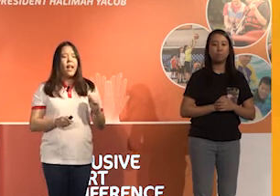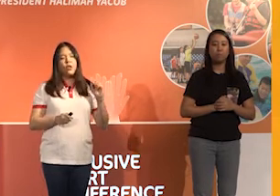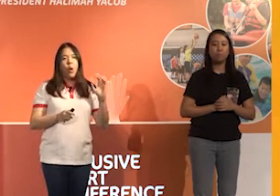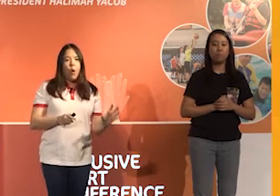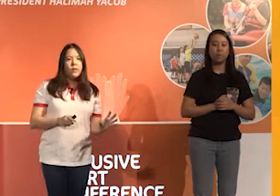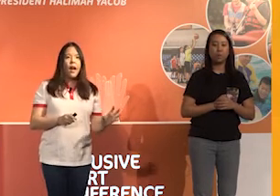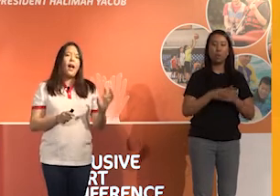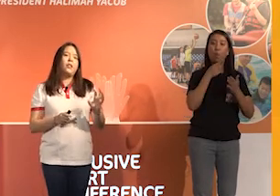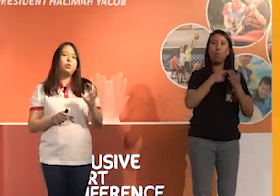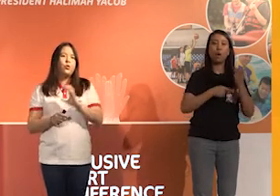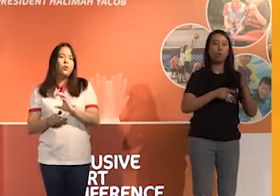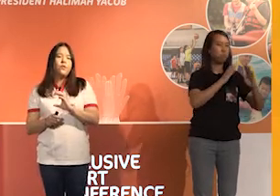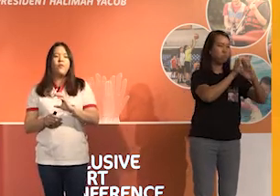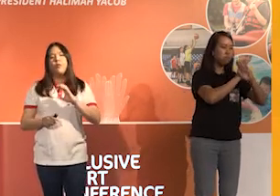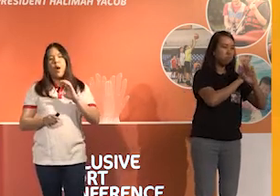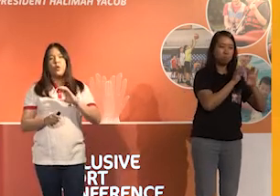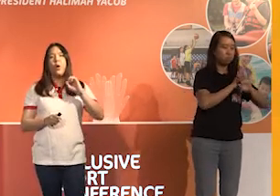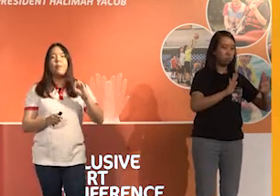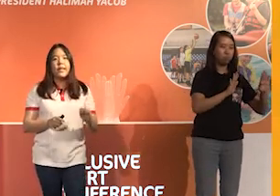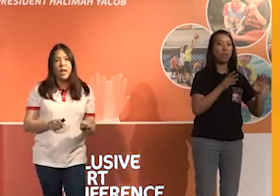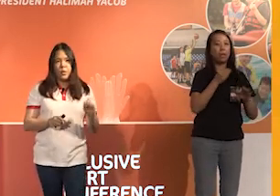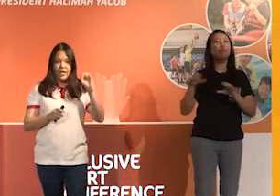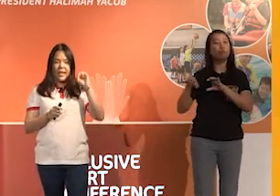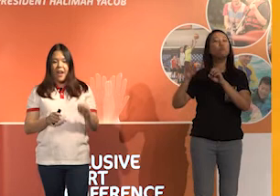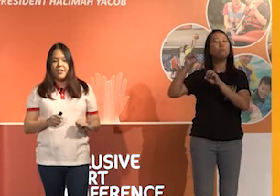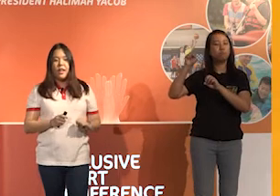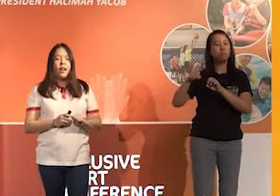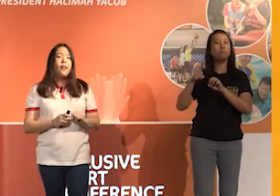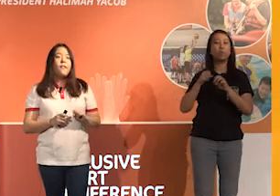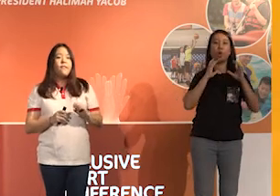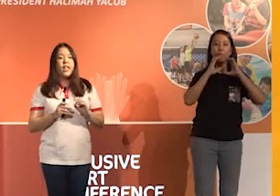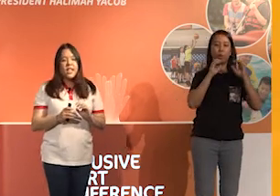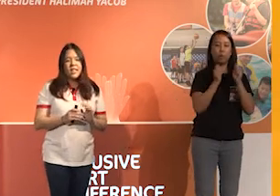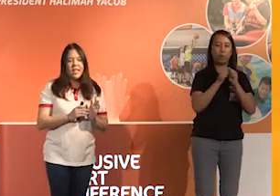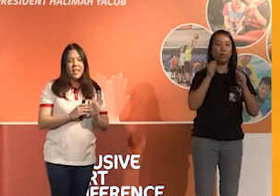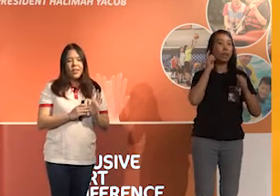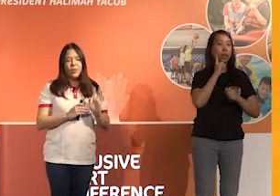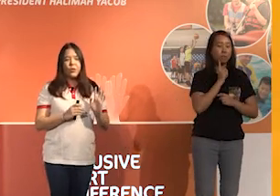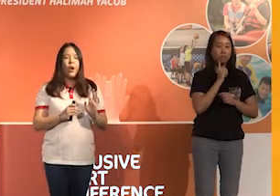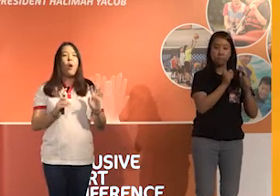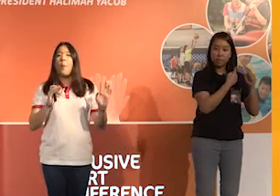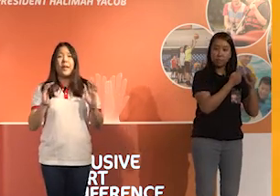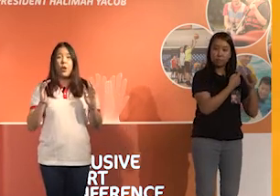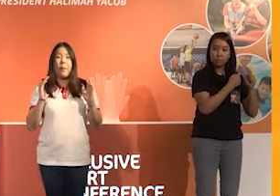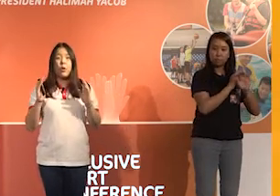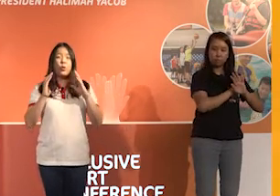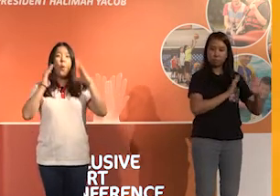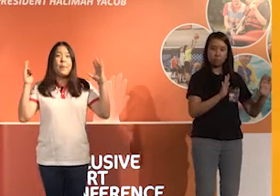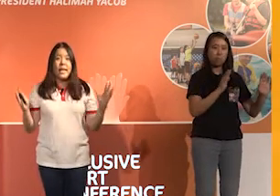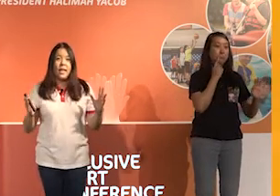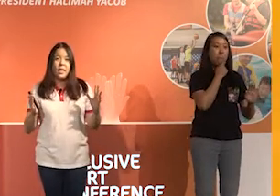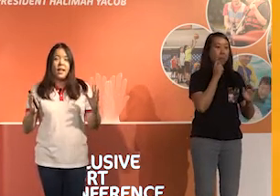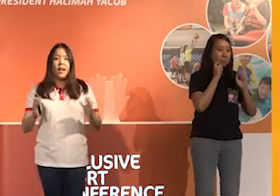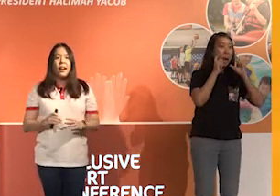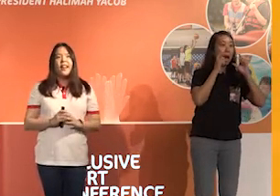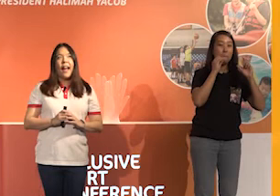What are the don't and do when you communicate with the deaf? First, do not open your mouth too